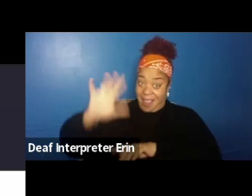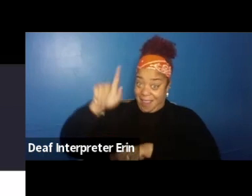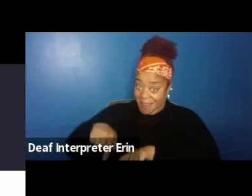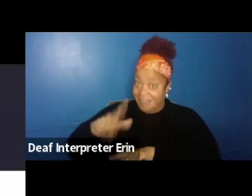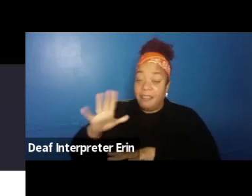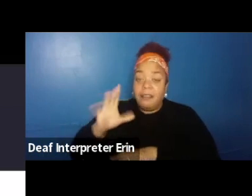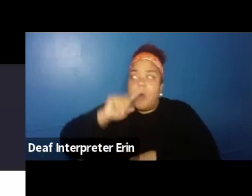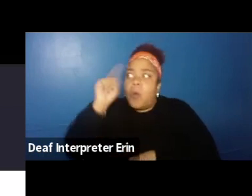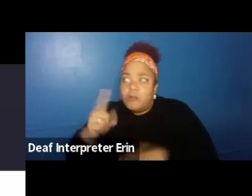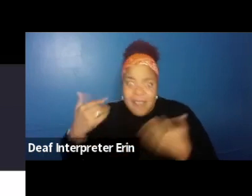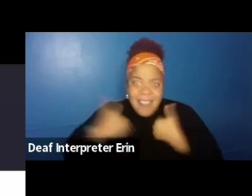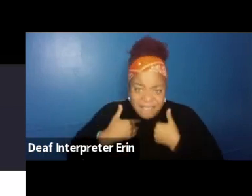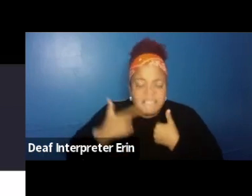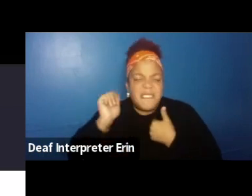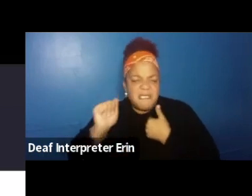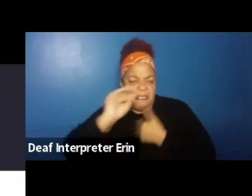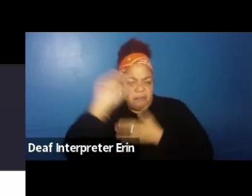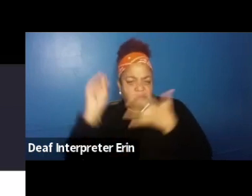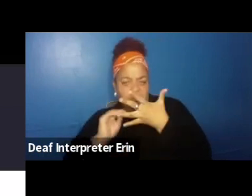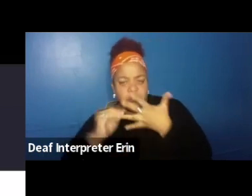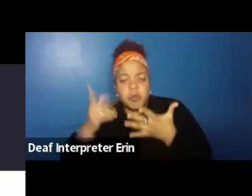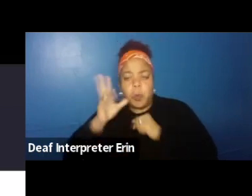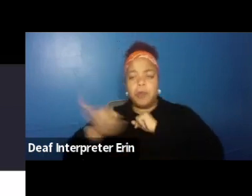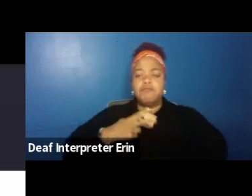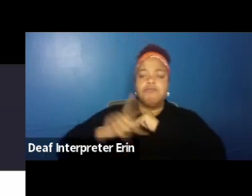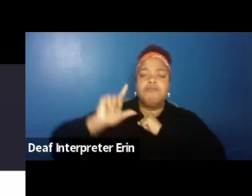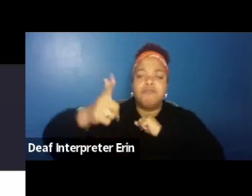that we organize in this series. Next slide.